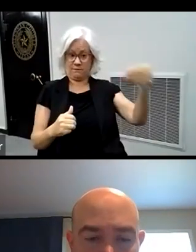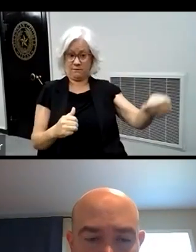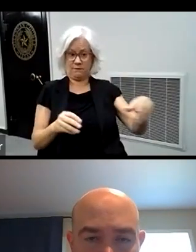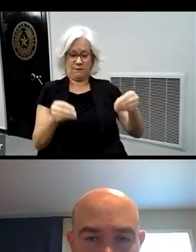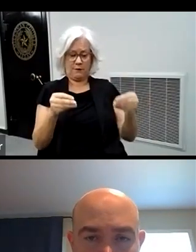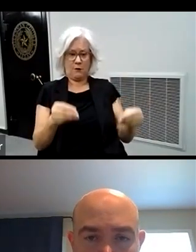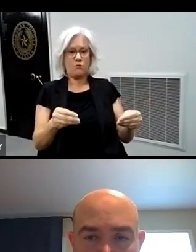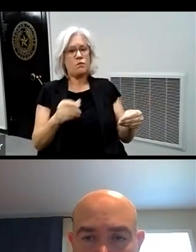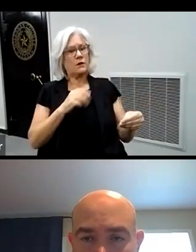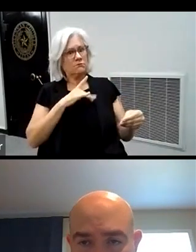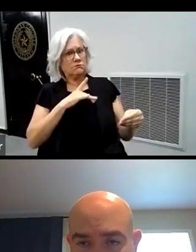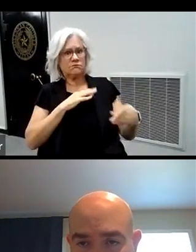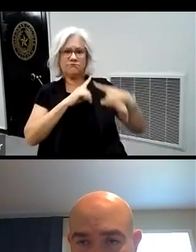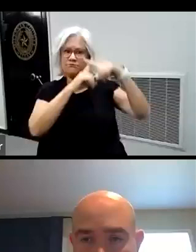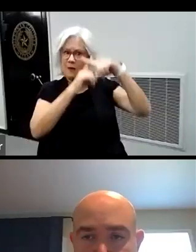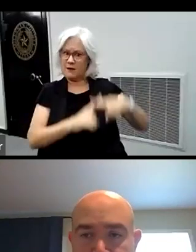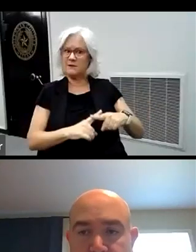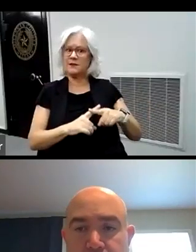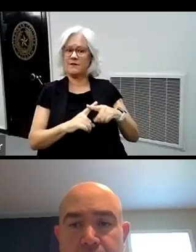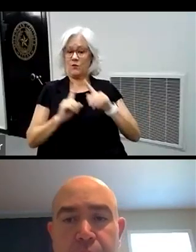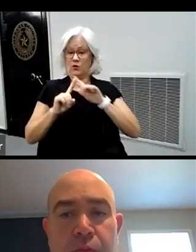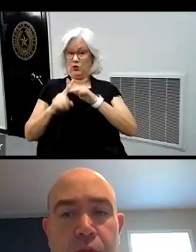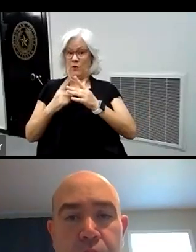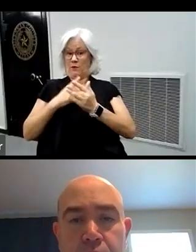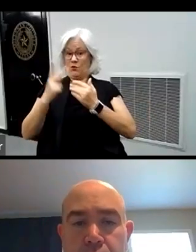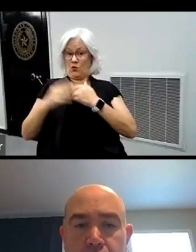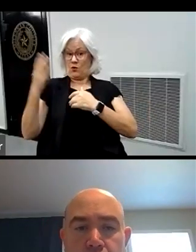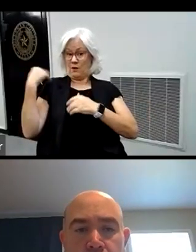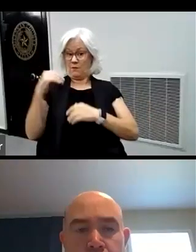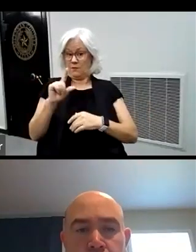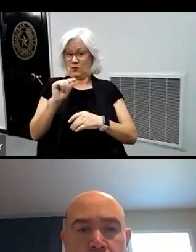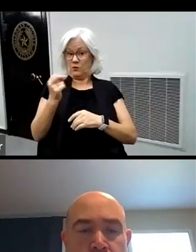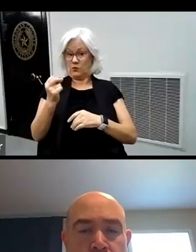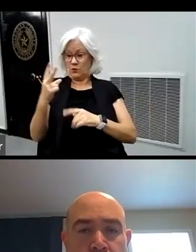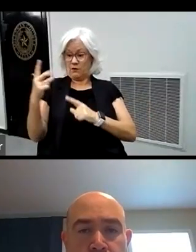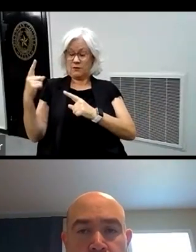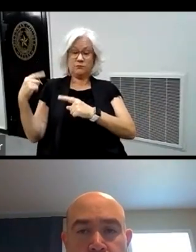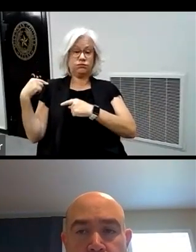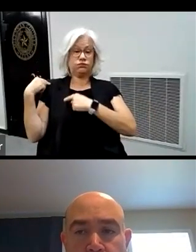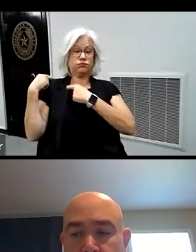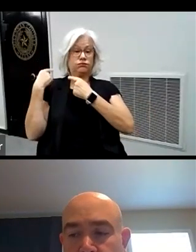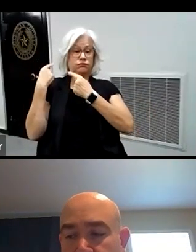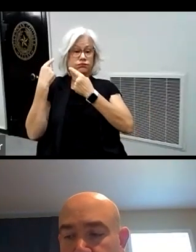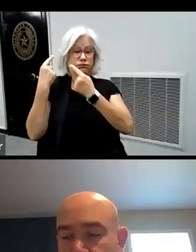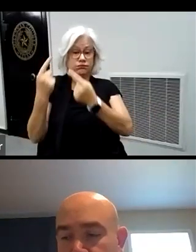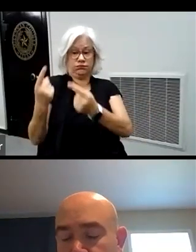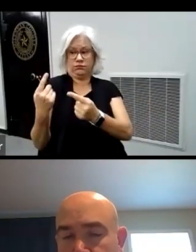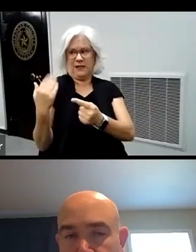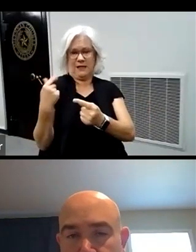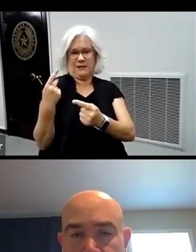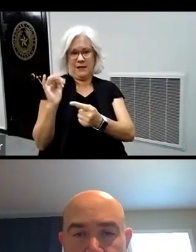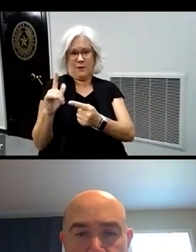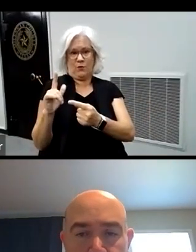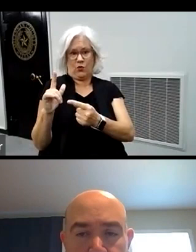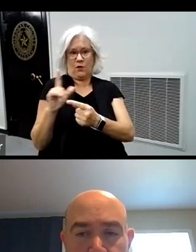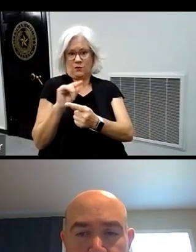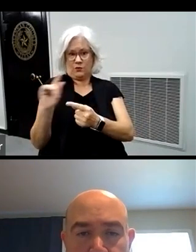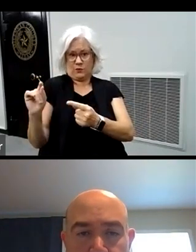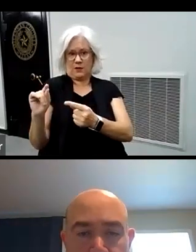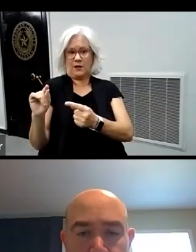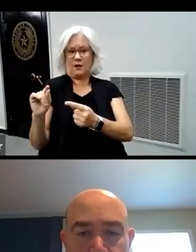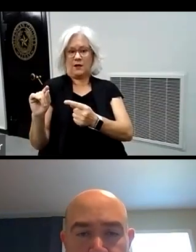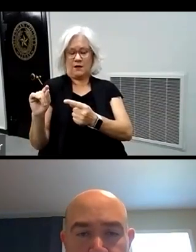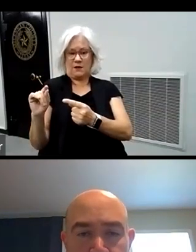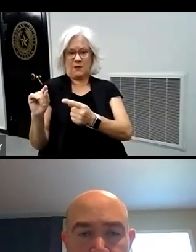great news. From when we began the program in 2012 all the way through last month of 2020,